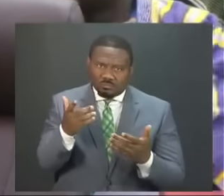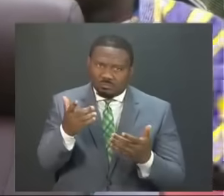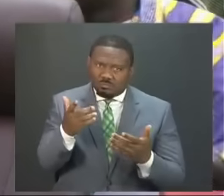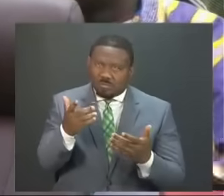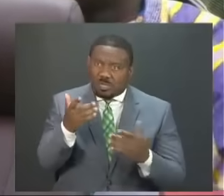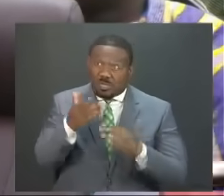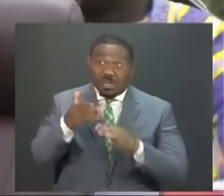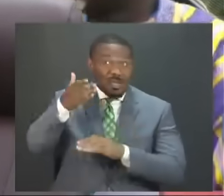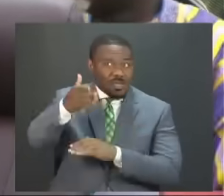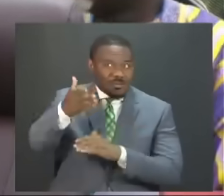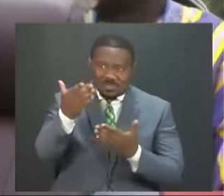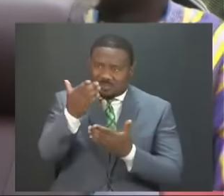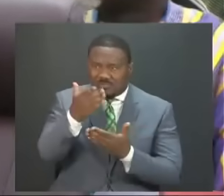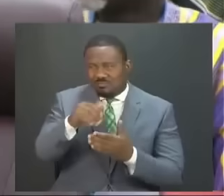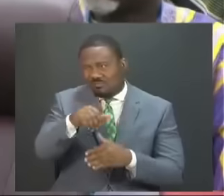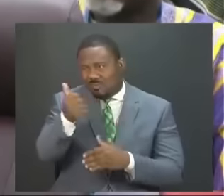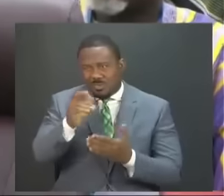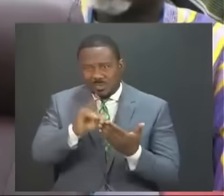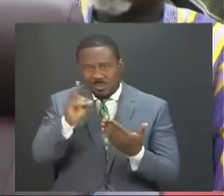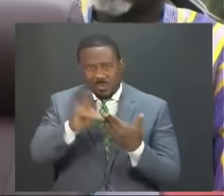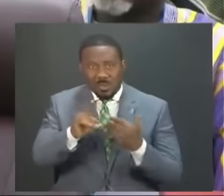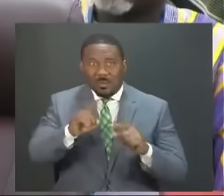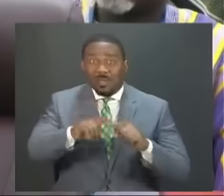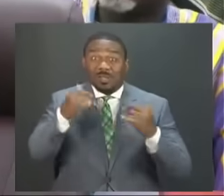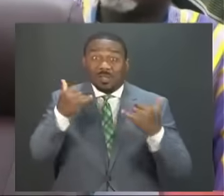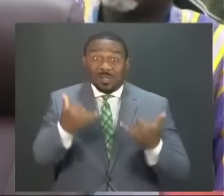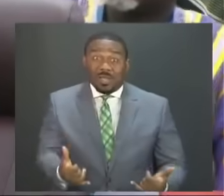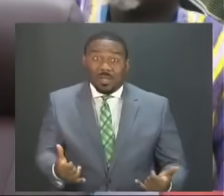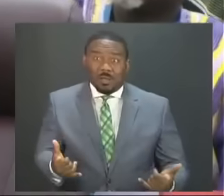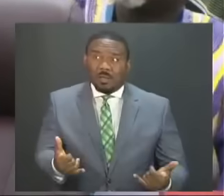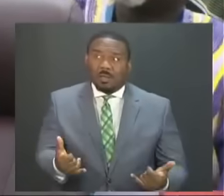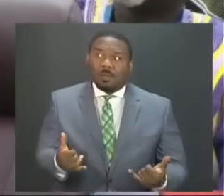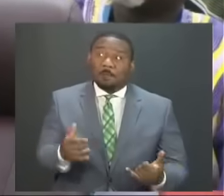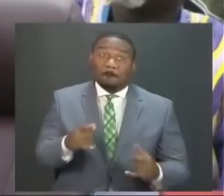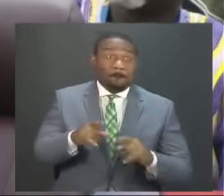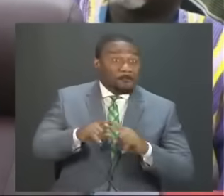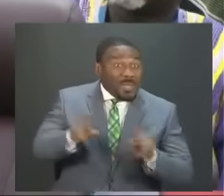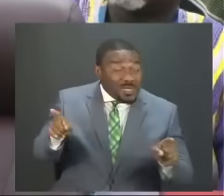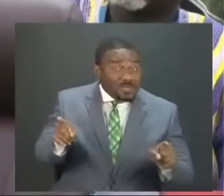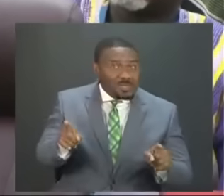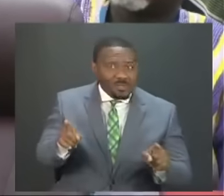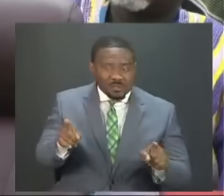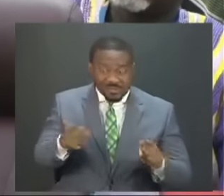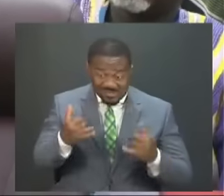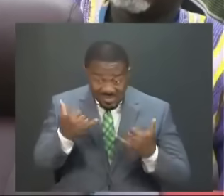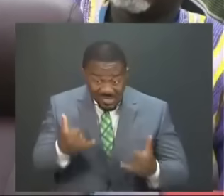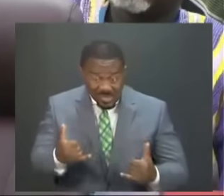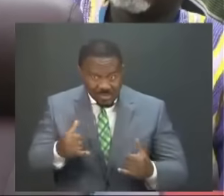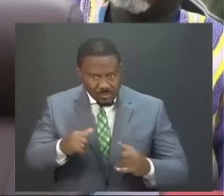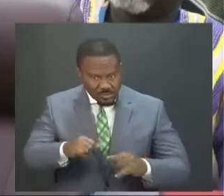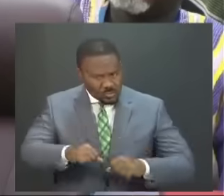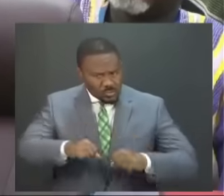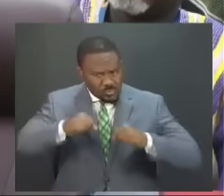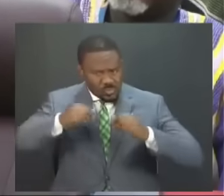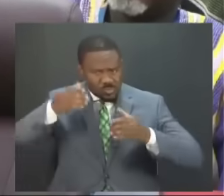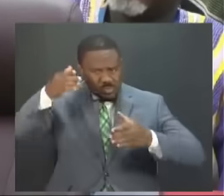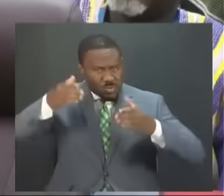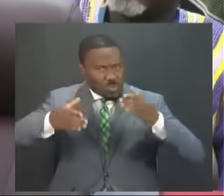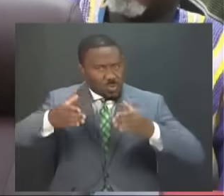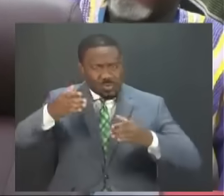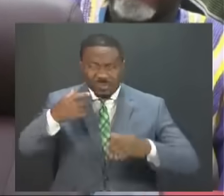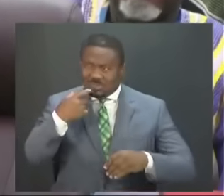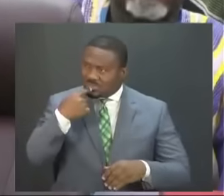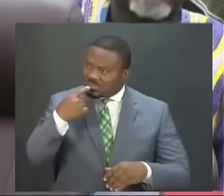date. But in the meantime, the Supreme Court says Parliament must continue to perform its